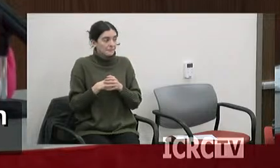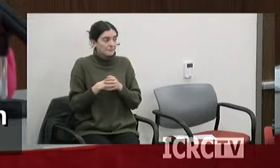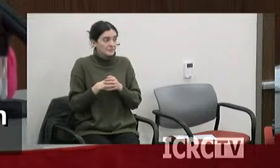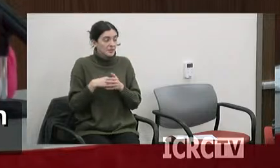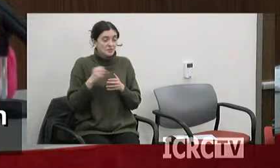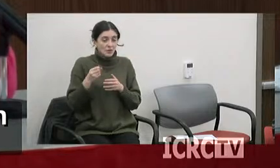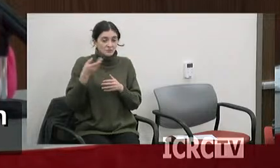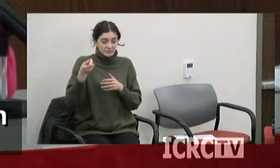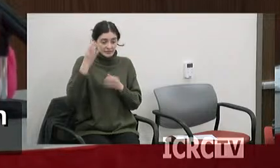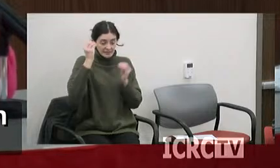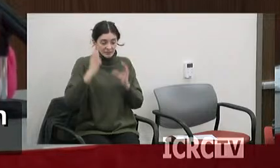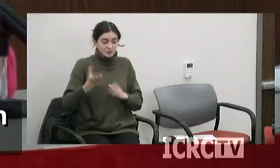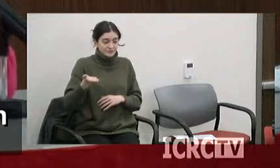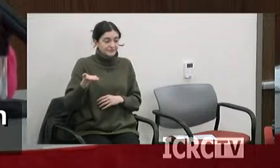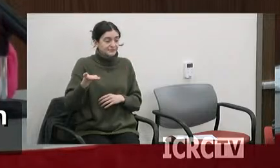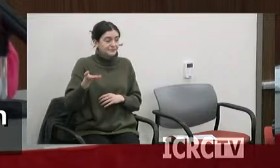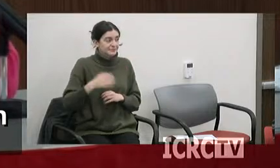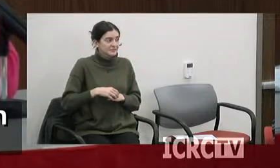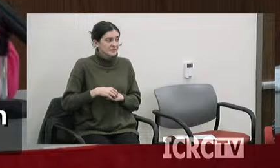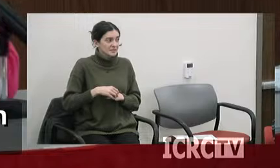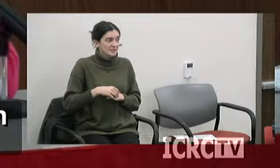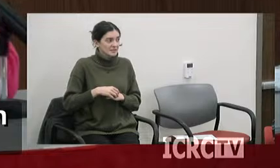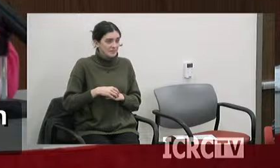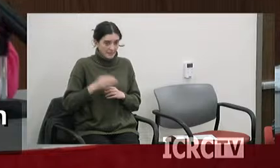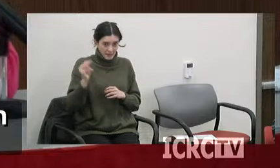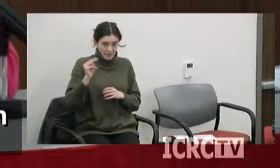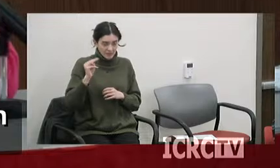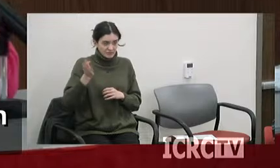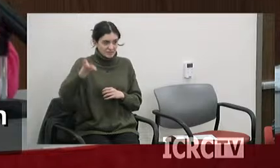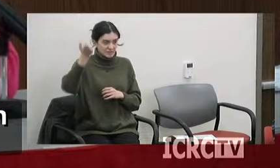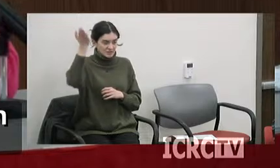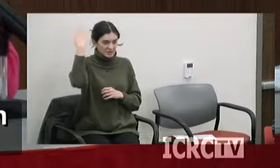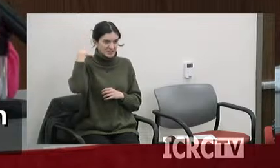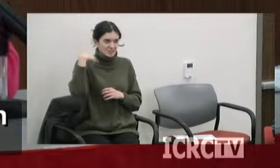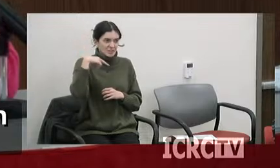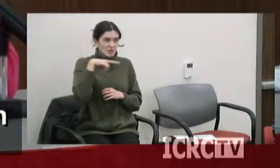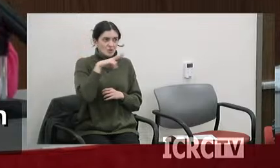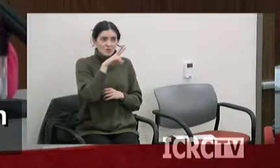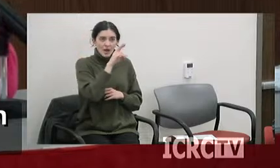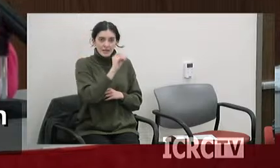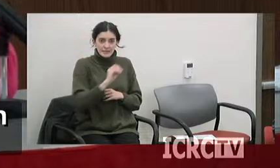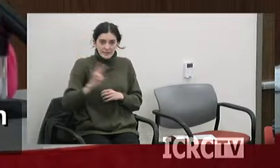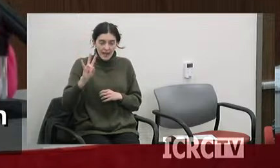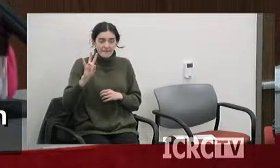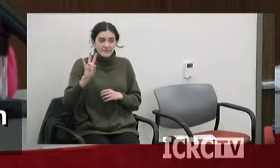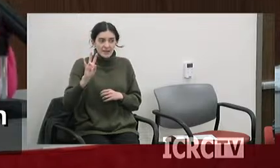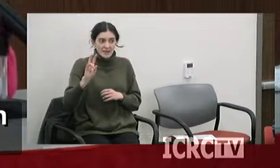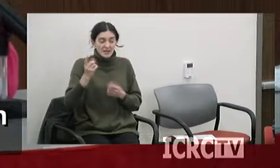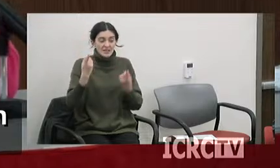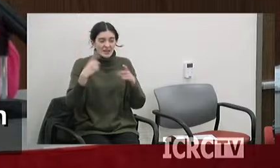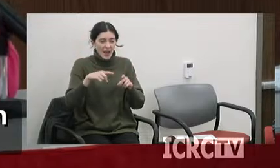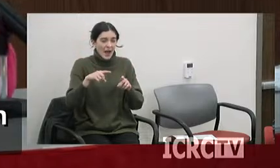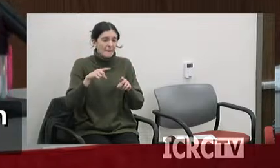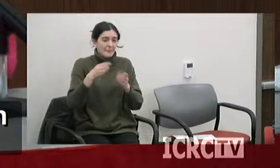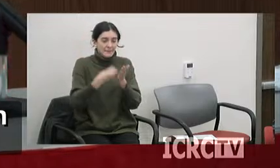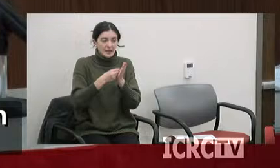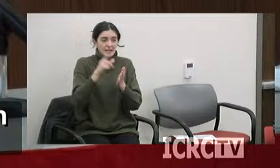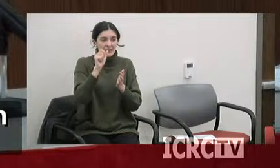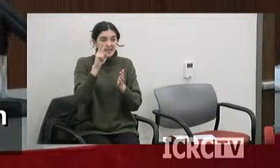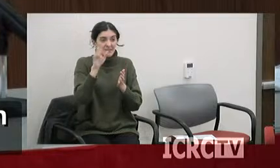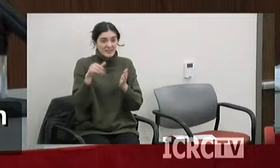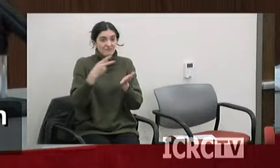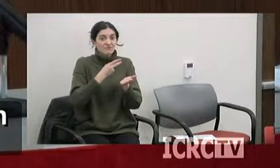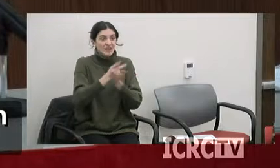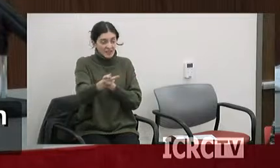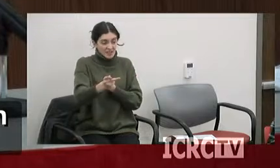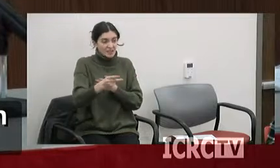this teacher was teaching back in Milford back in 2007 when the levies were failing at that time, and she shared some